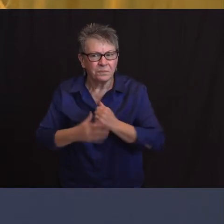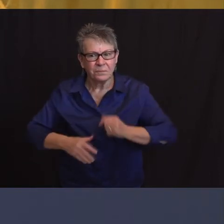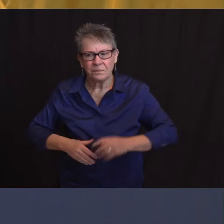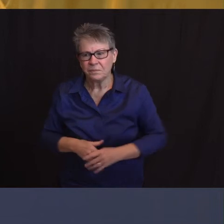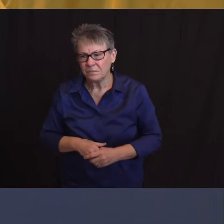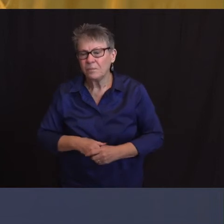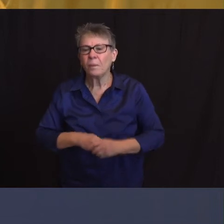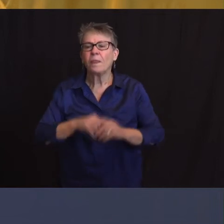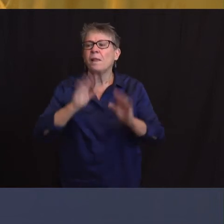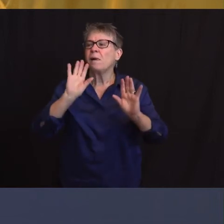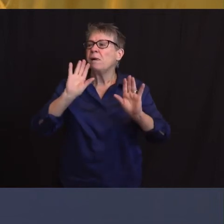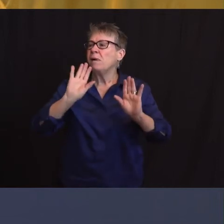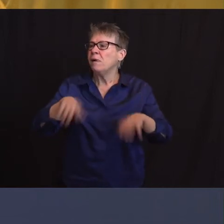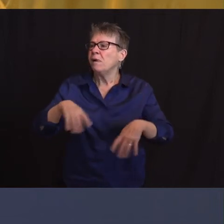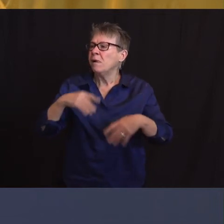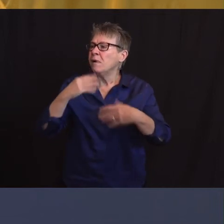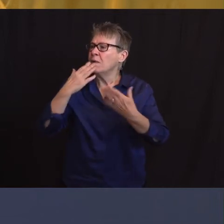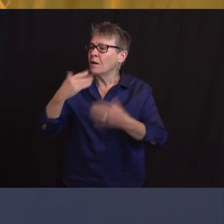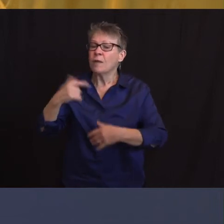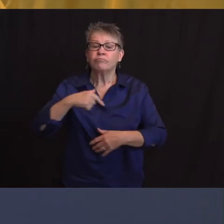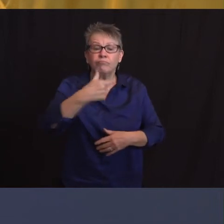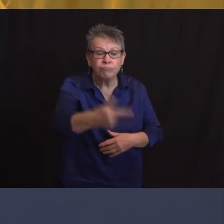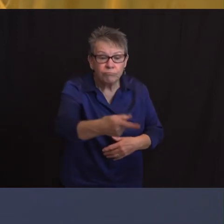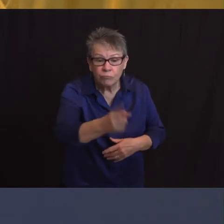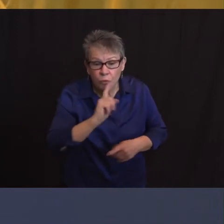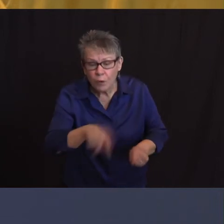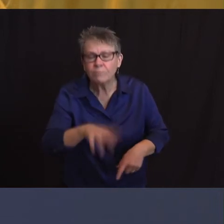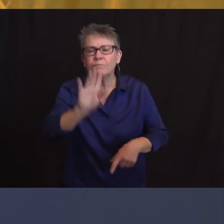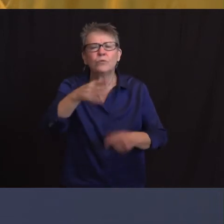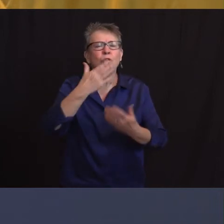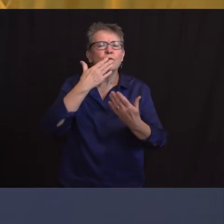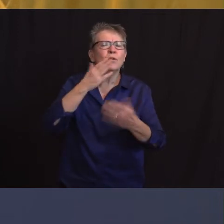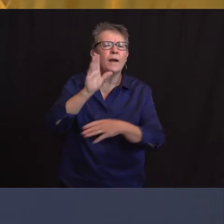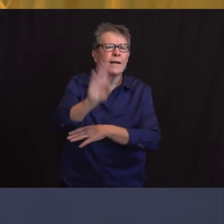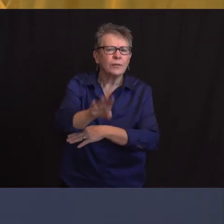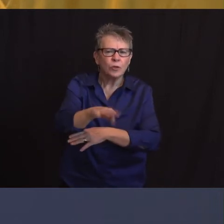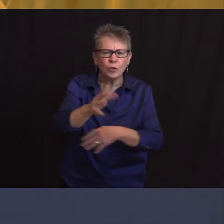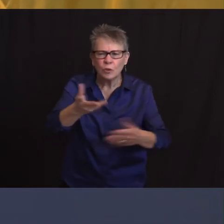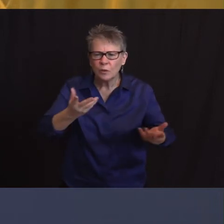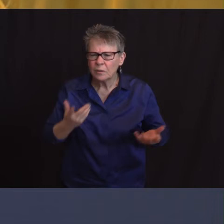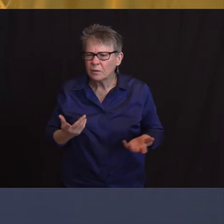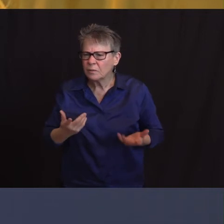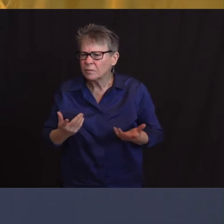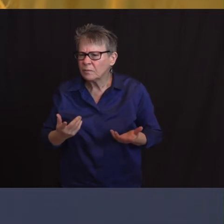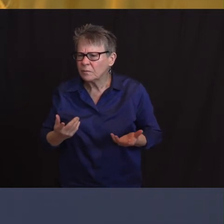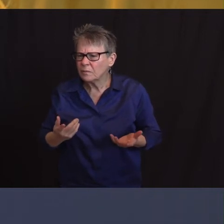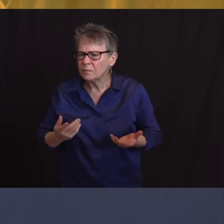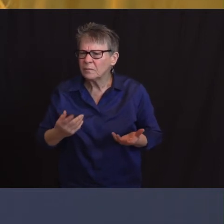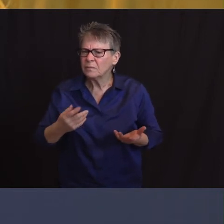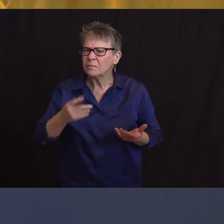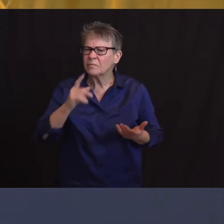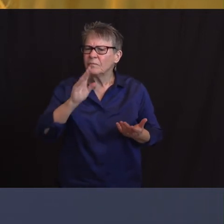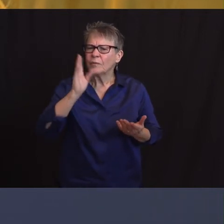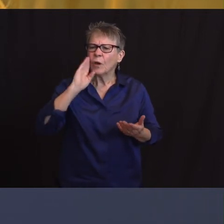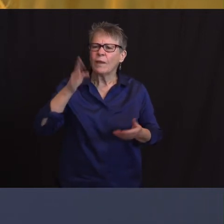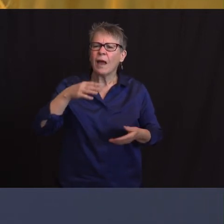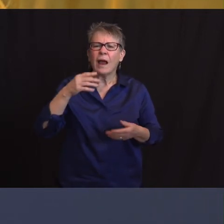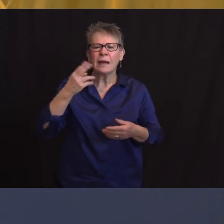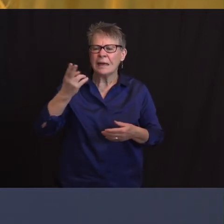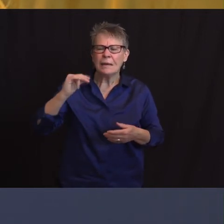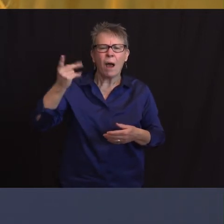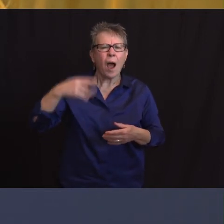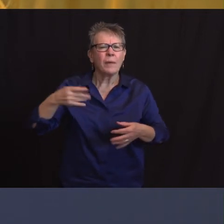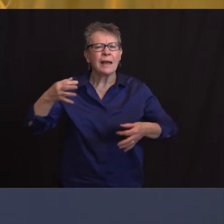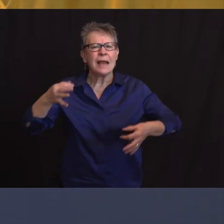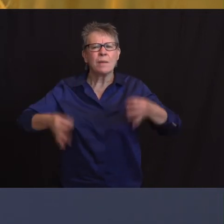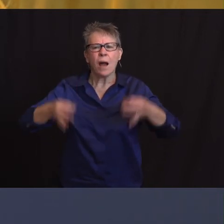for all the information. In particular, I appreciated the hip-hop history lesson last week in remembrance of Edward Fletcher, so thank you, Governor. By the way, I spoke to